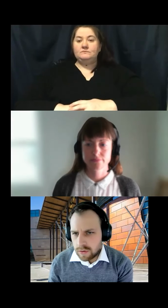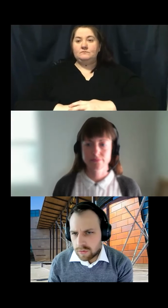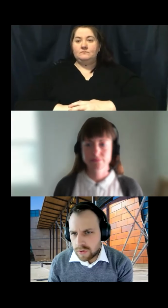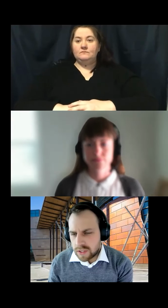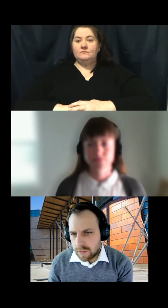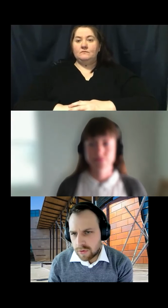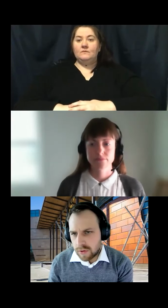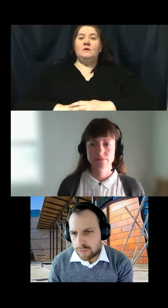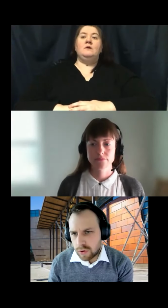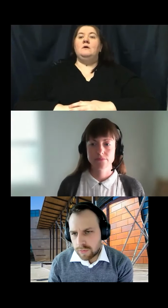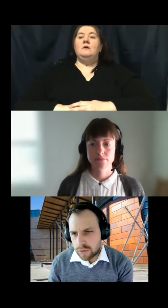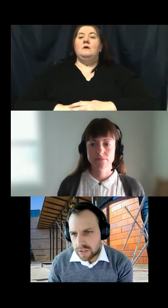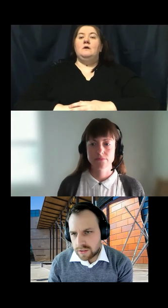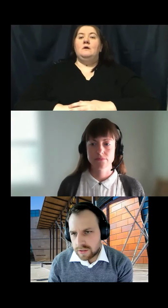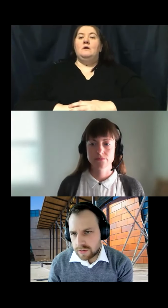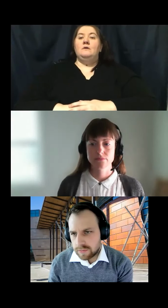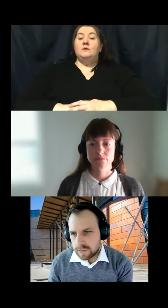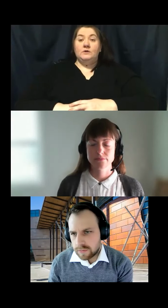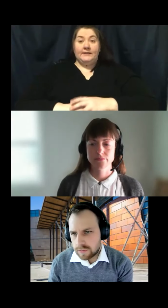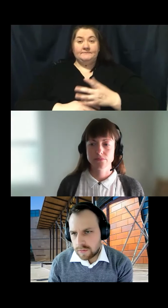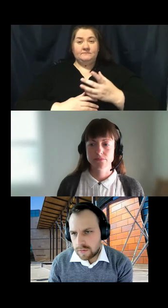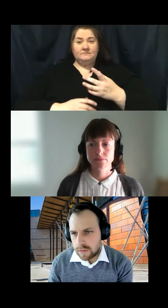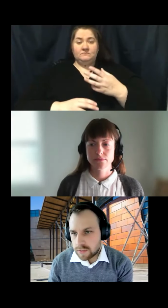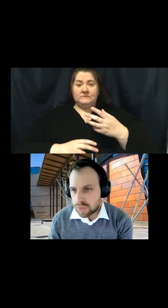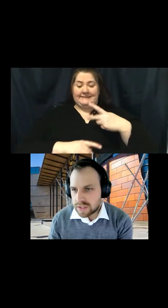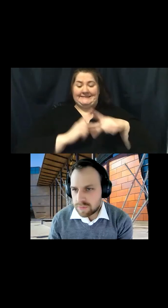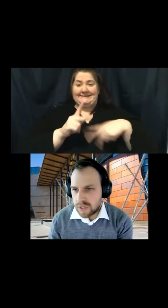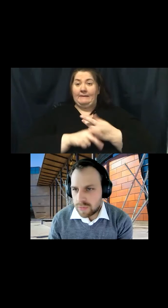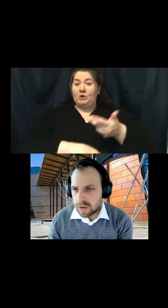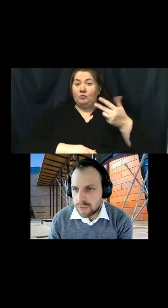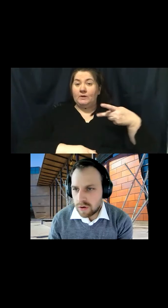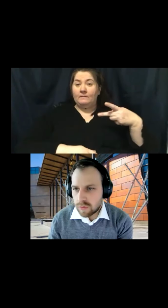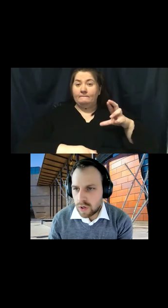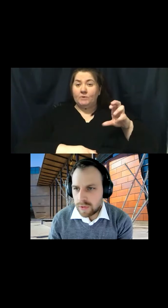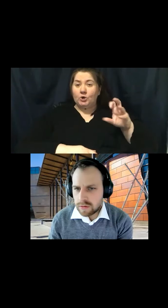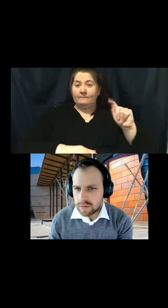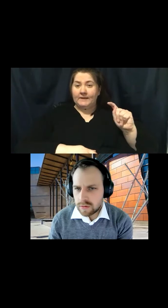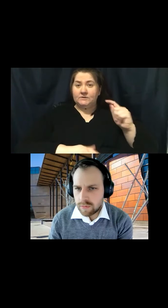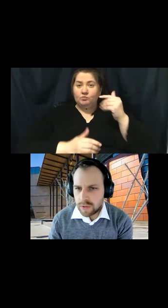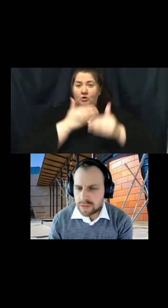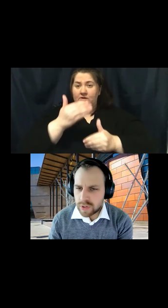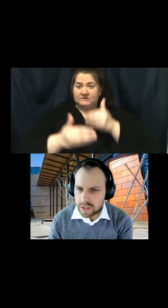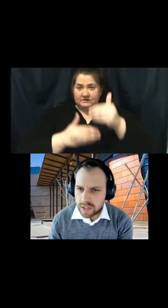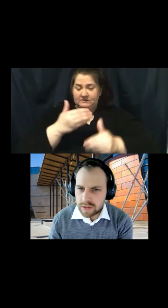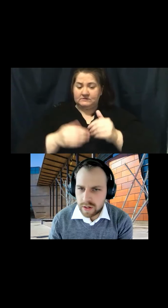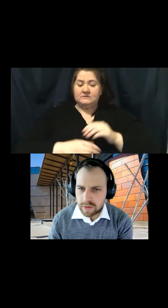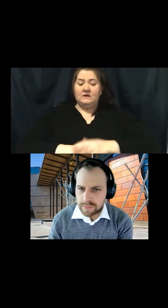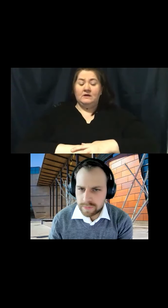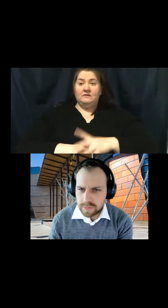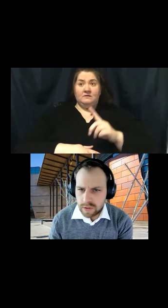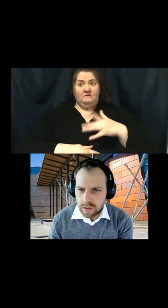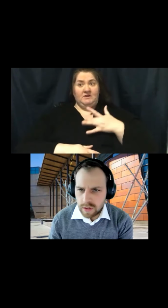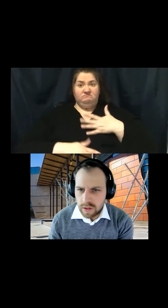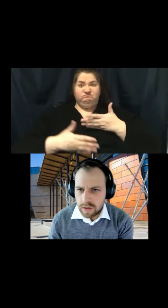Let's go through the Type 3 permit process. This process may appear to be overwhelming, but let's break it down